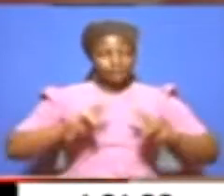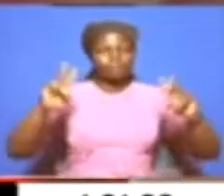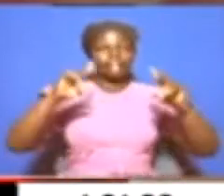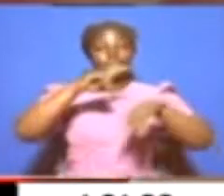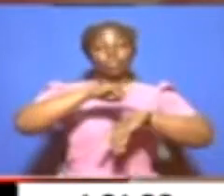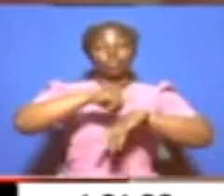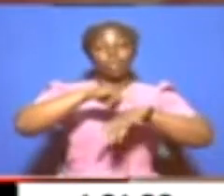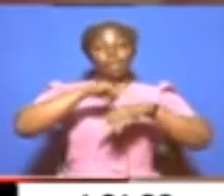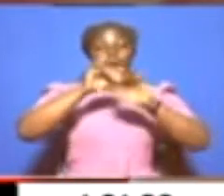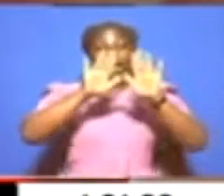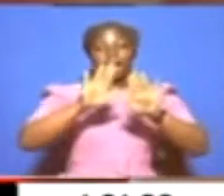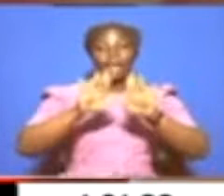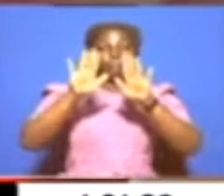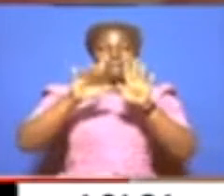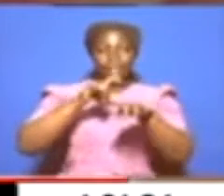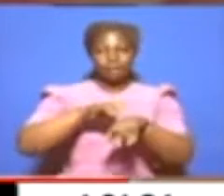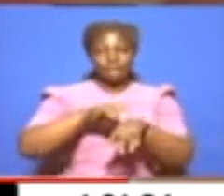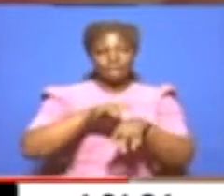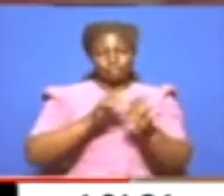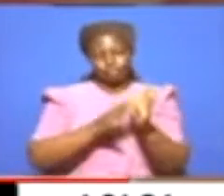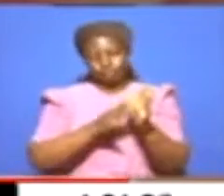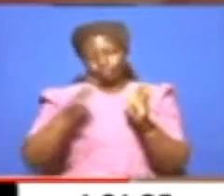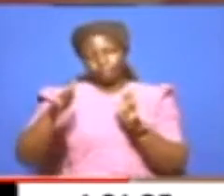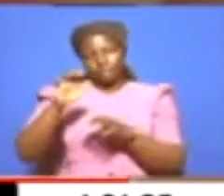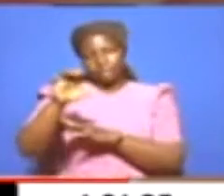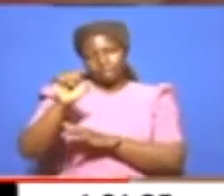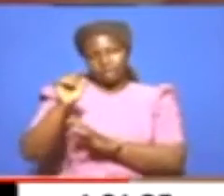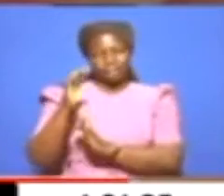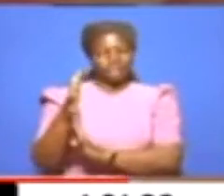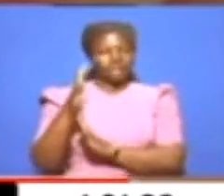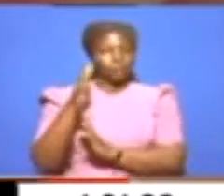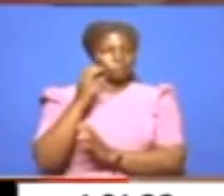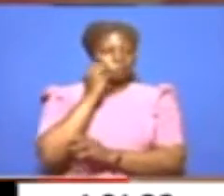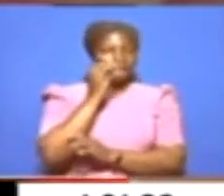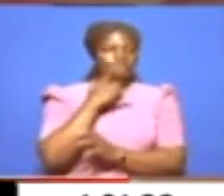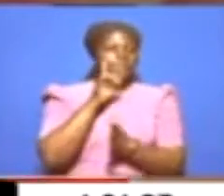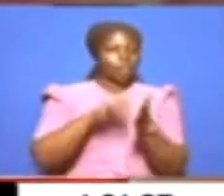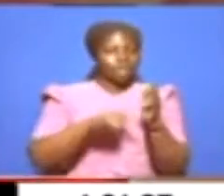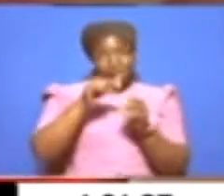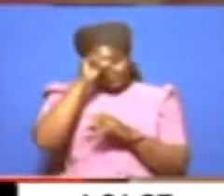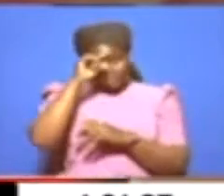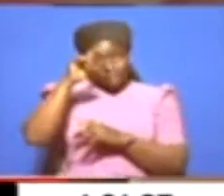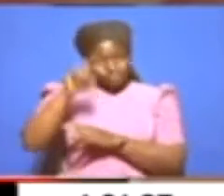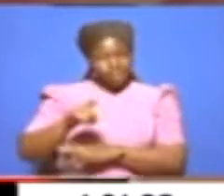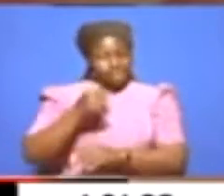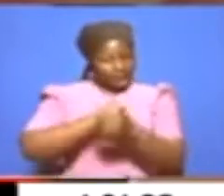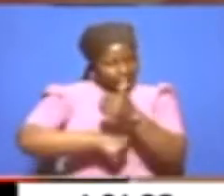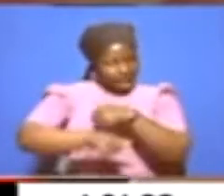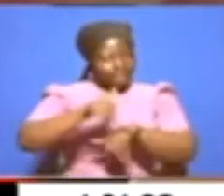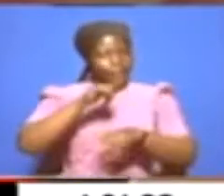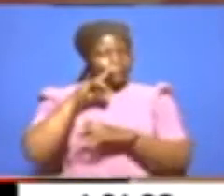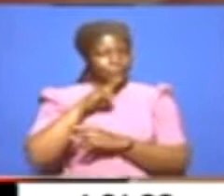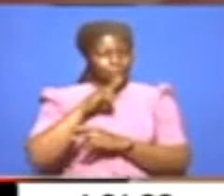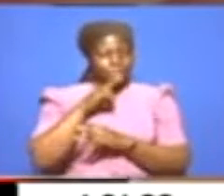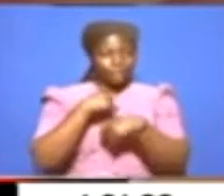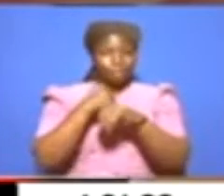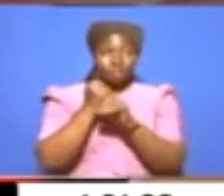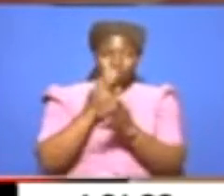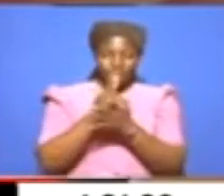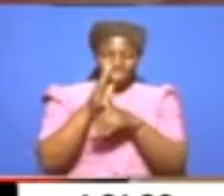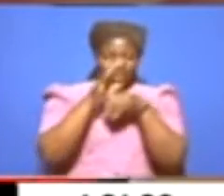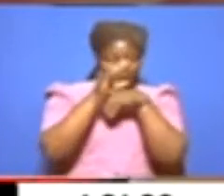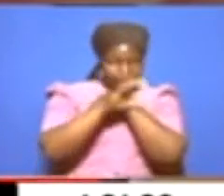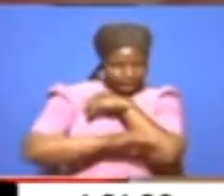Cabinet Secretary Fred Matiang’i says the government will spare no effort in ensuring the country is peaceful during and after the